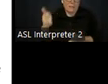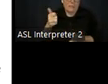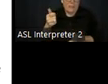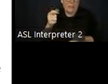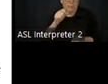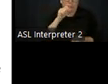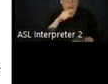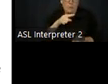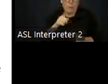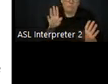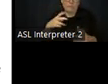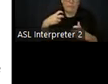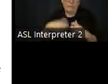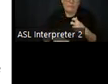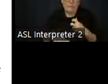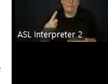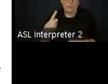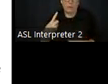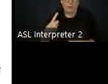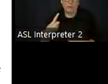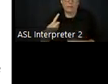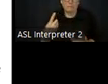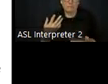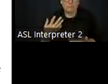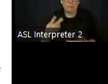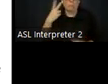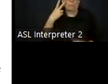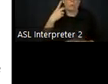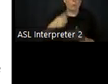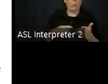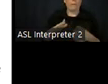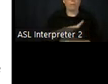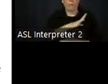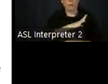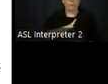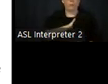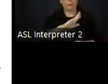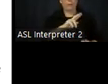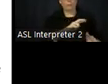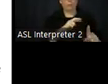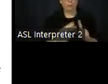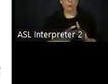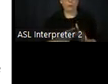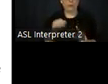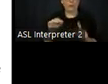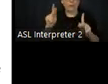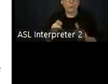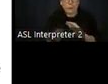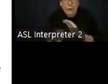know that's tough, and I'm sure that a lot of the full commission will have something to say about that, but if someone's going to hide something small,